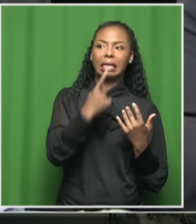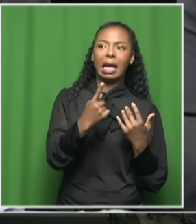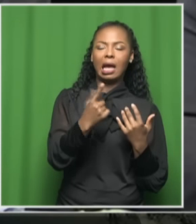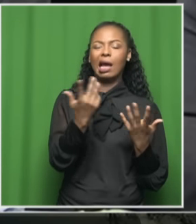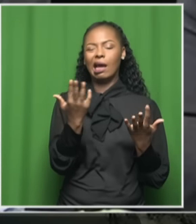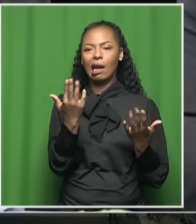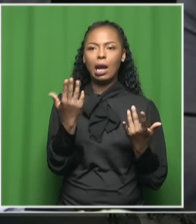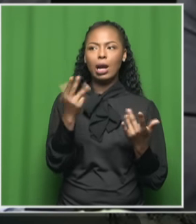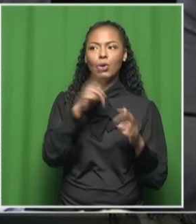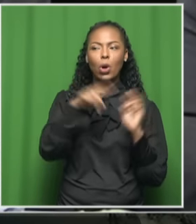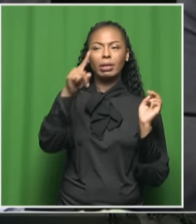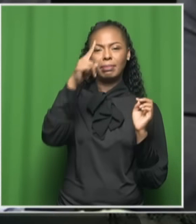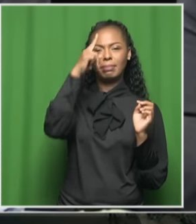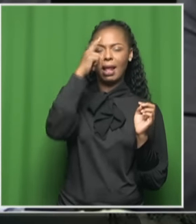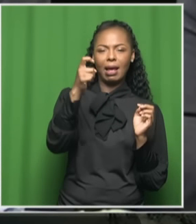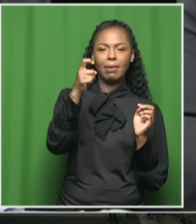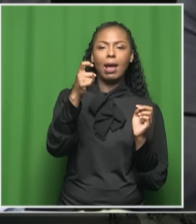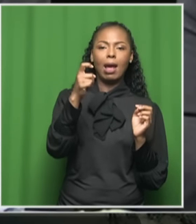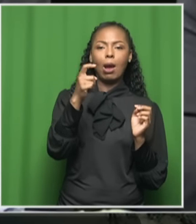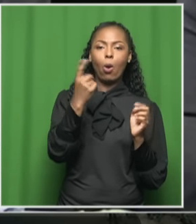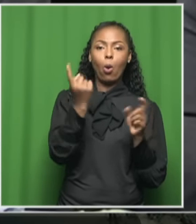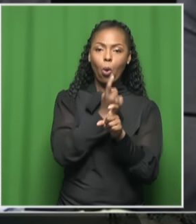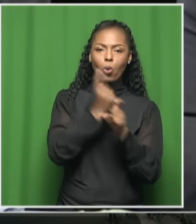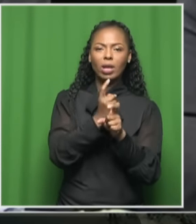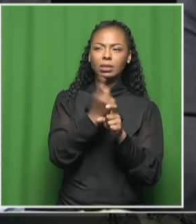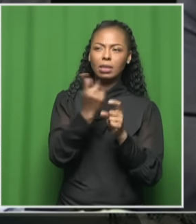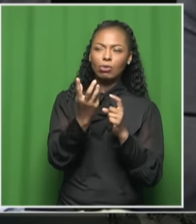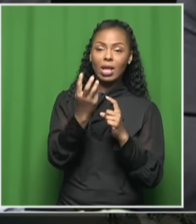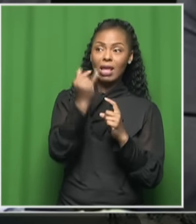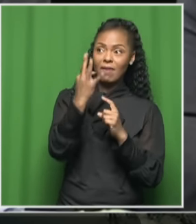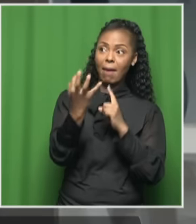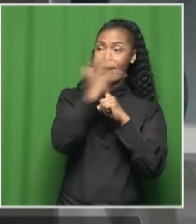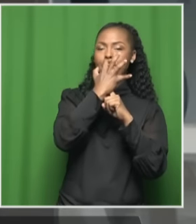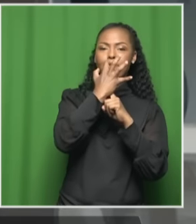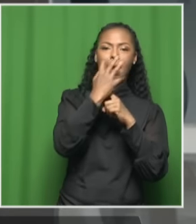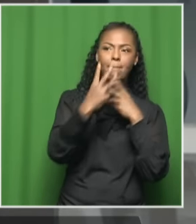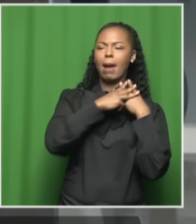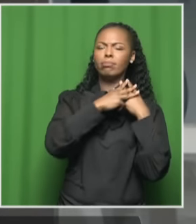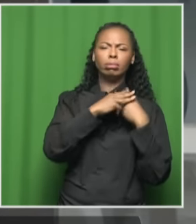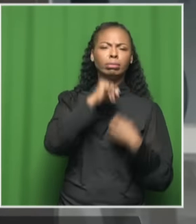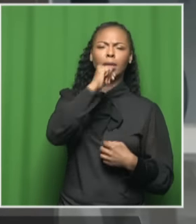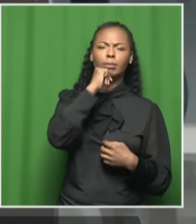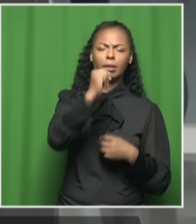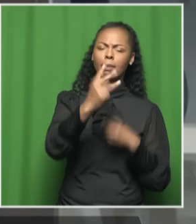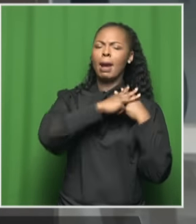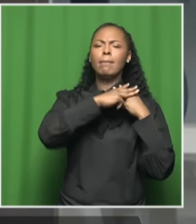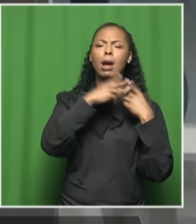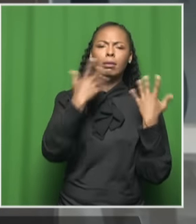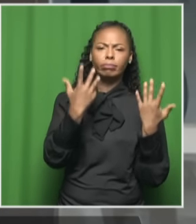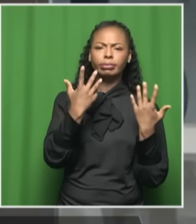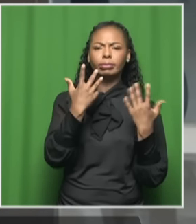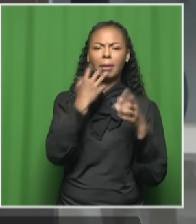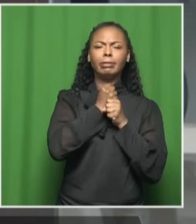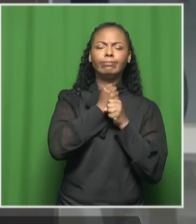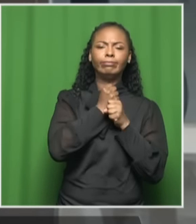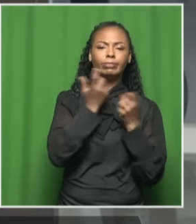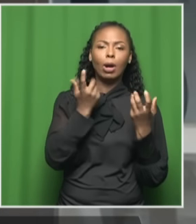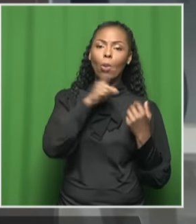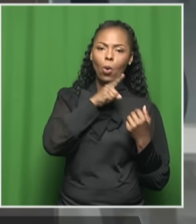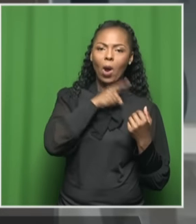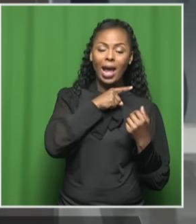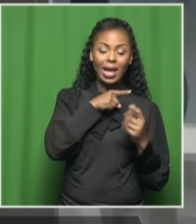And, you know, if he needs to come against certain forces, he would. And I think that's what kept him passionate, kept him going, because he